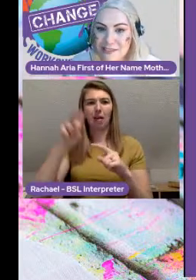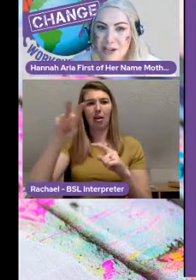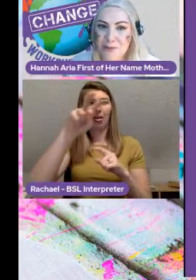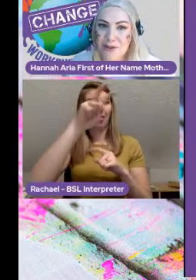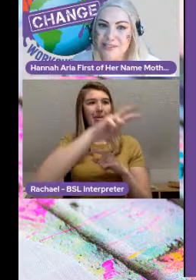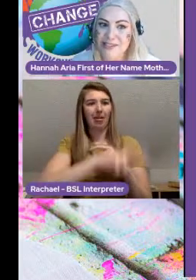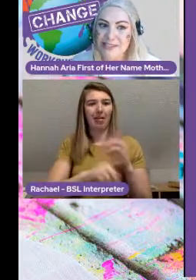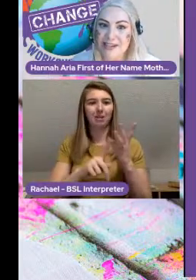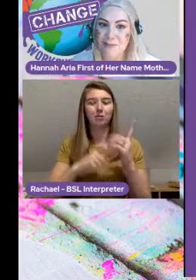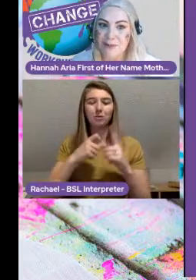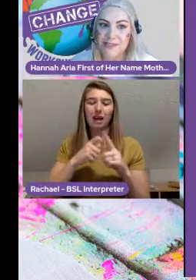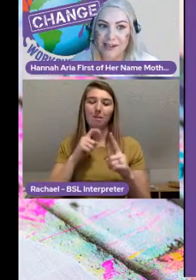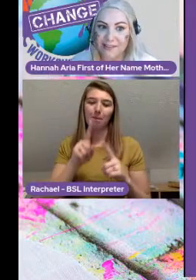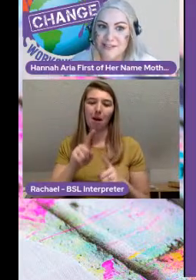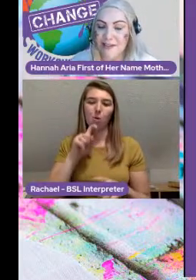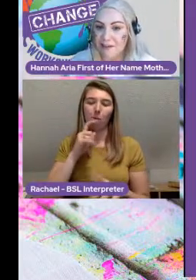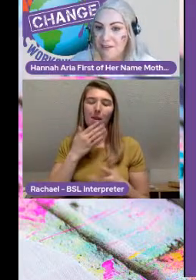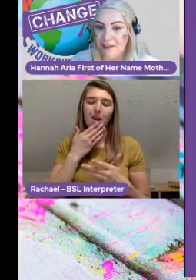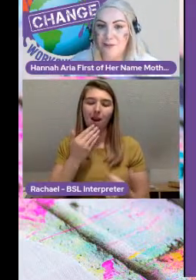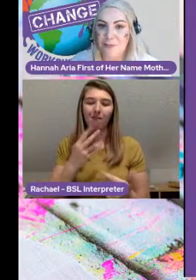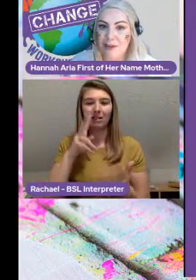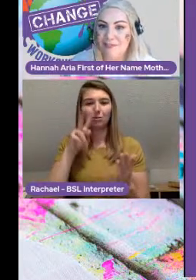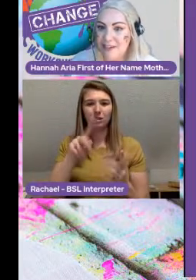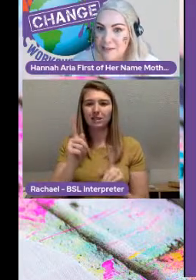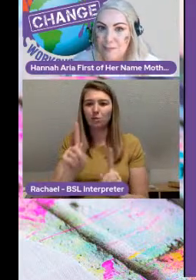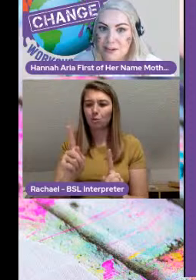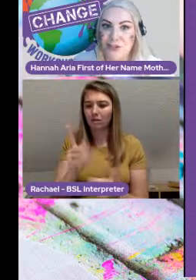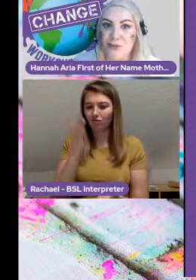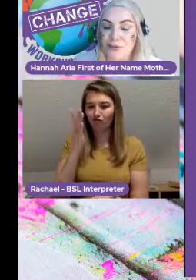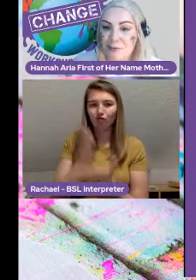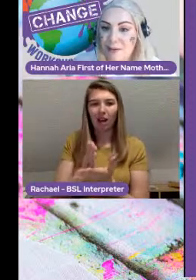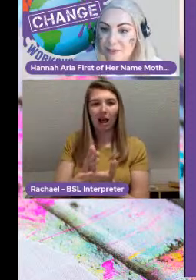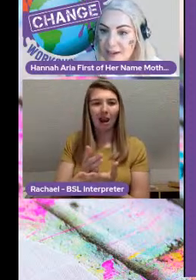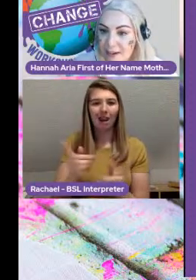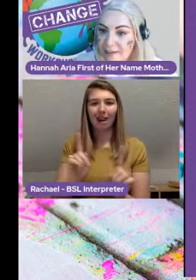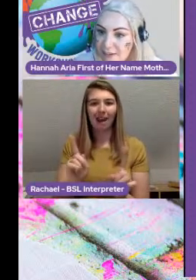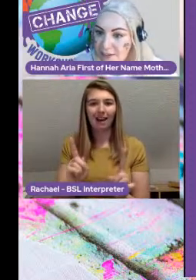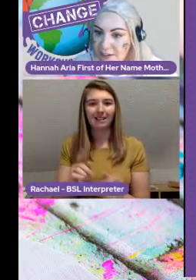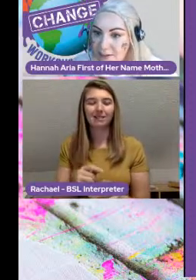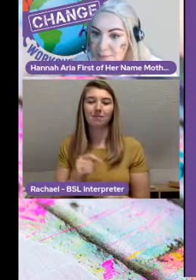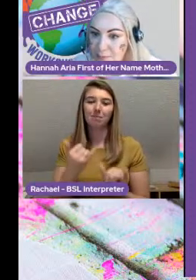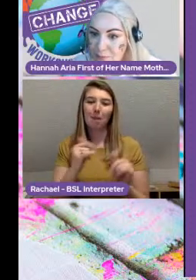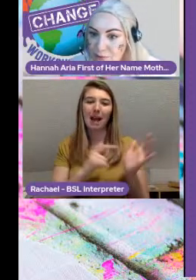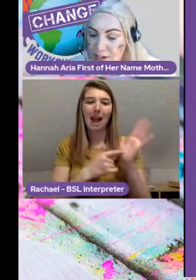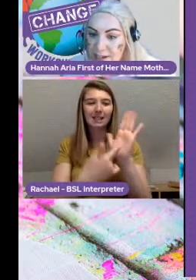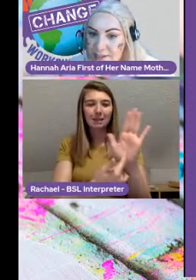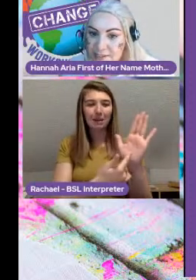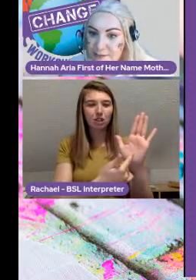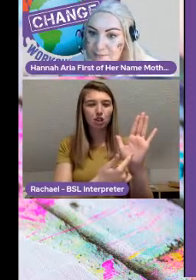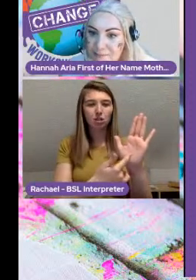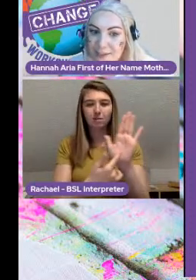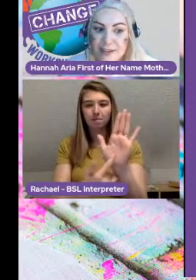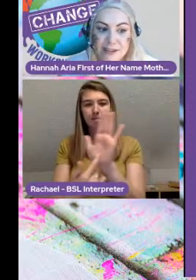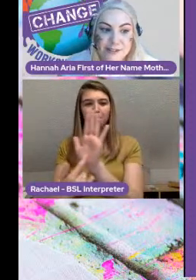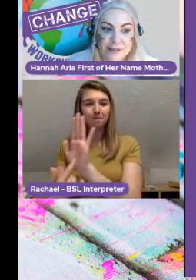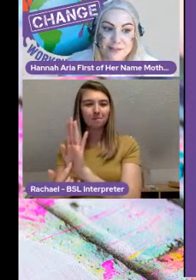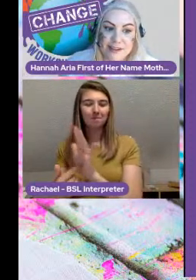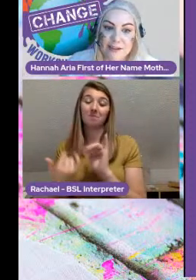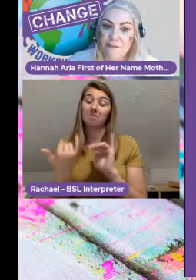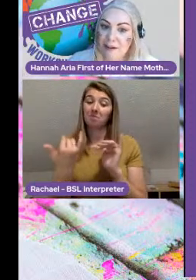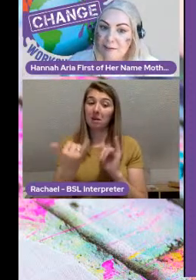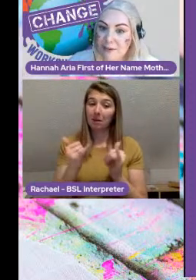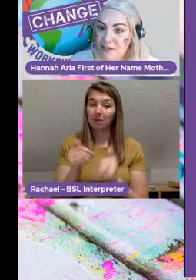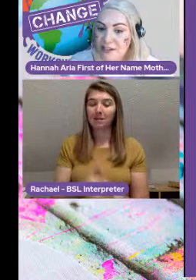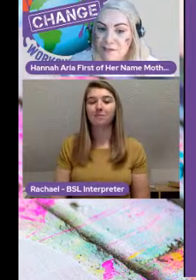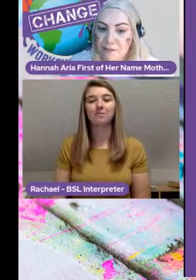it would be so nice to see what these actually look like, or maybe have an exhibition or something, wouldn't it? Be brilliant. So